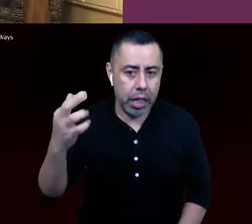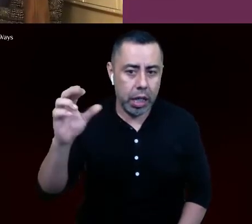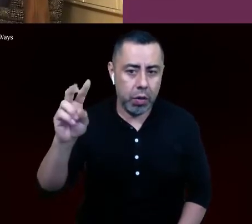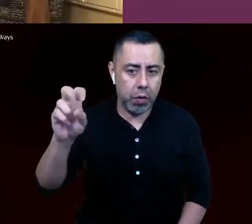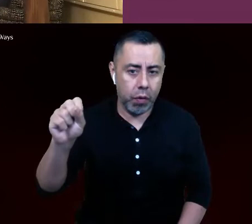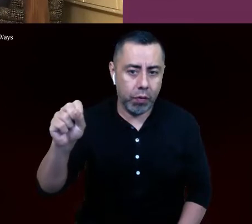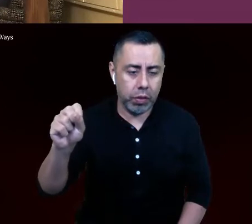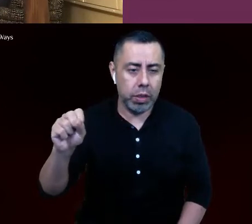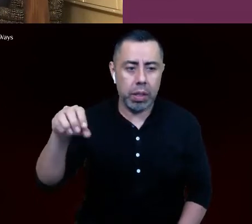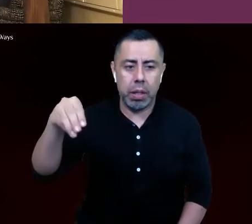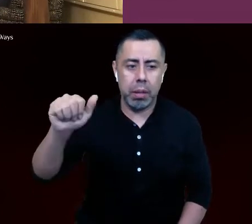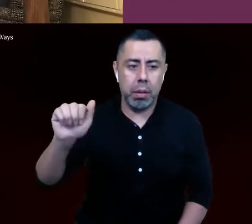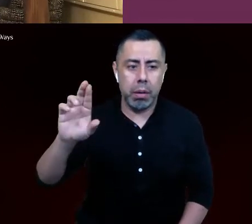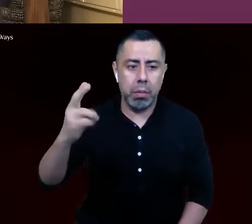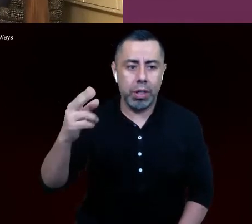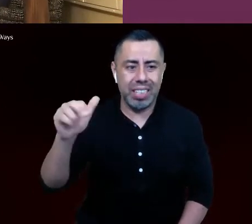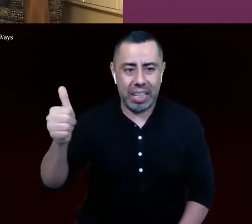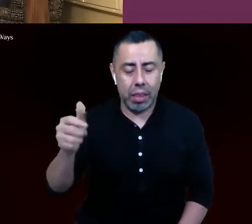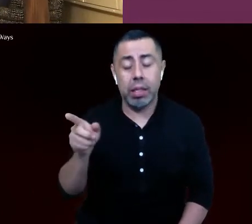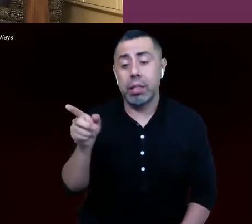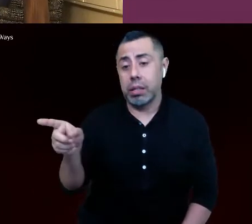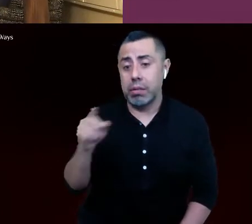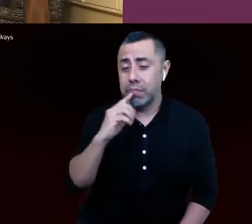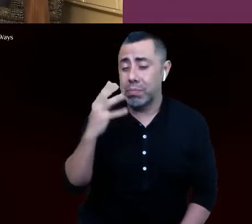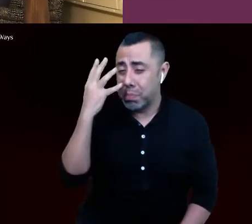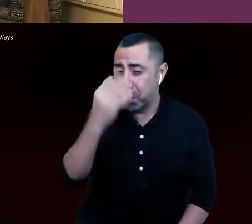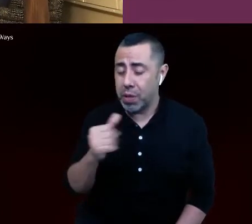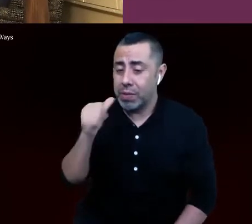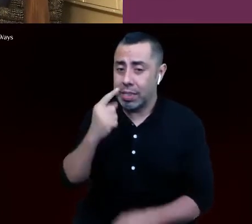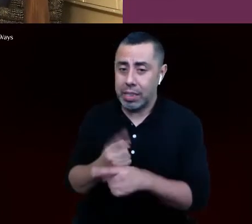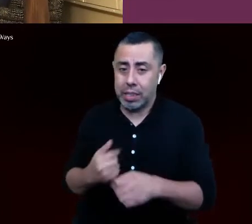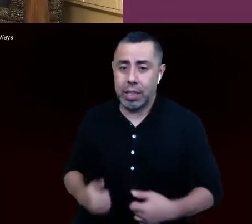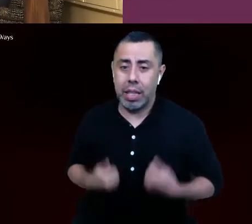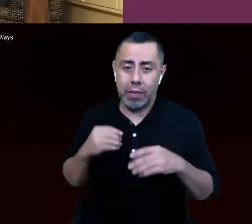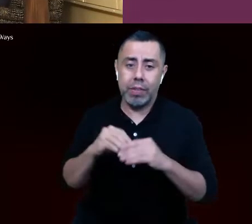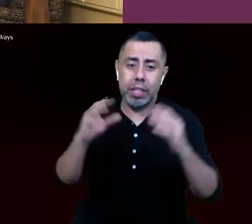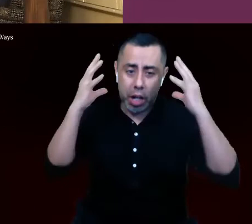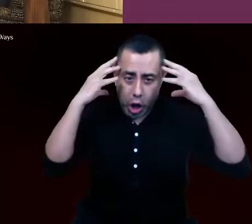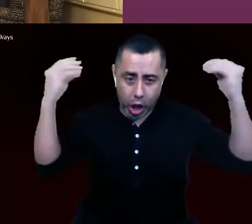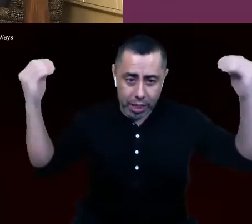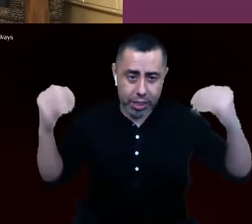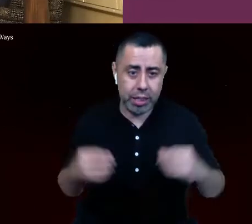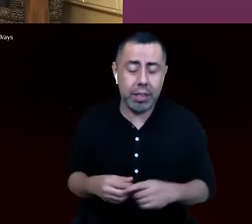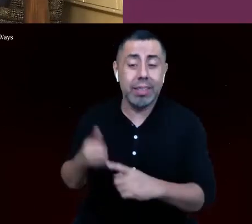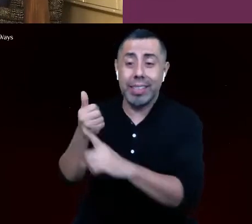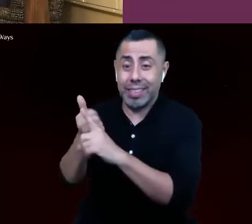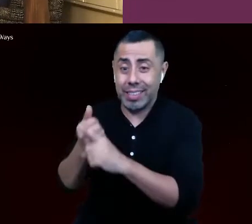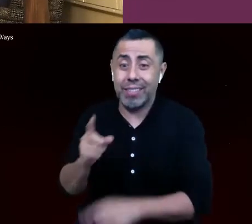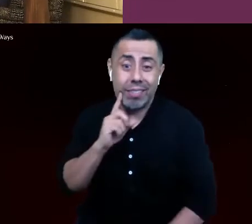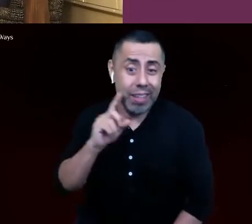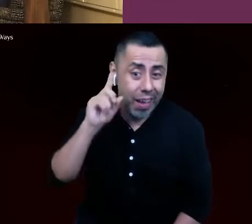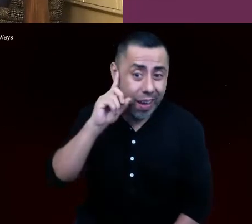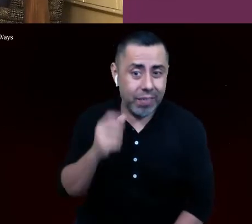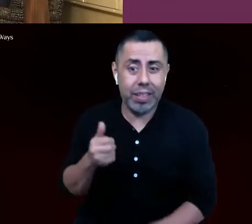10th. She is a beautiful sister that lives in Holland. She's deaf. She's in a